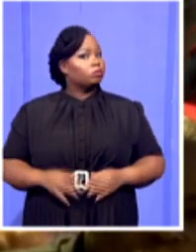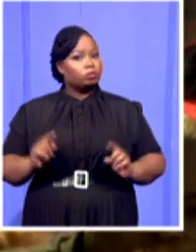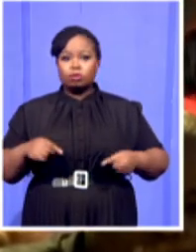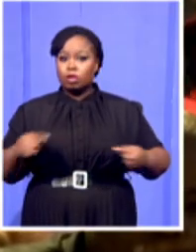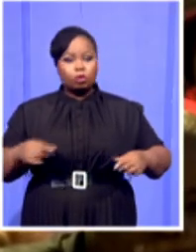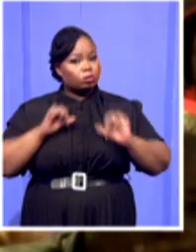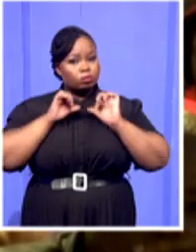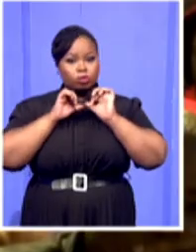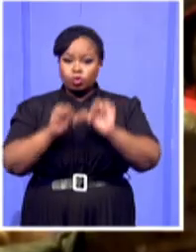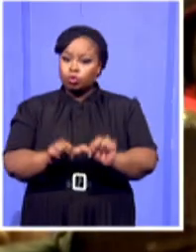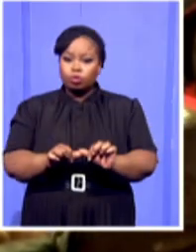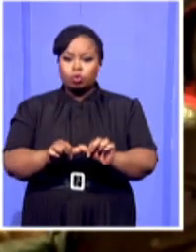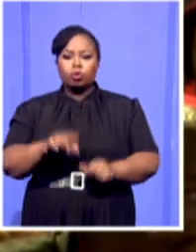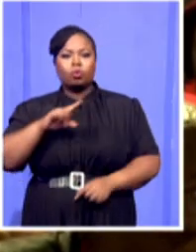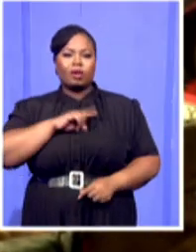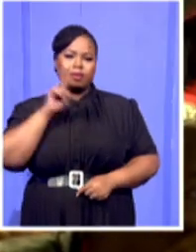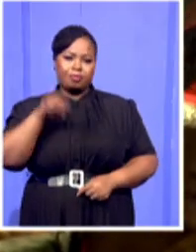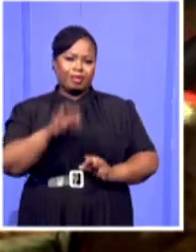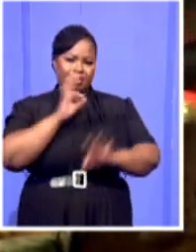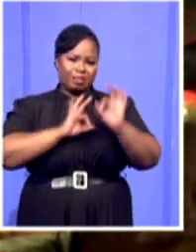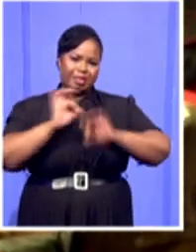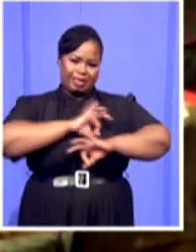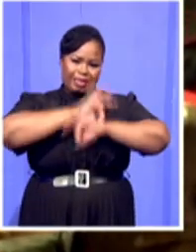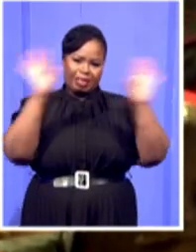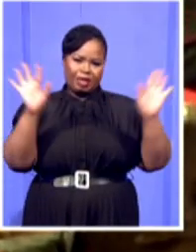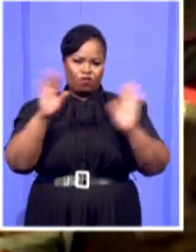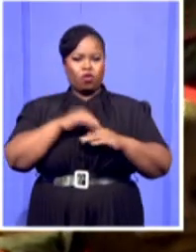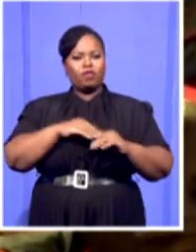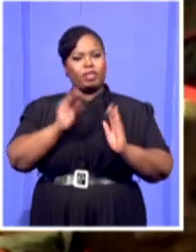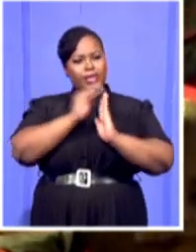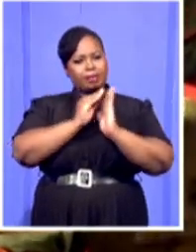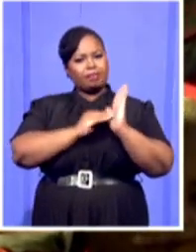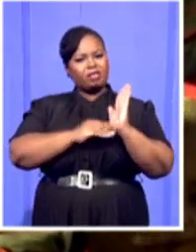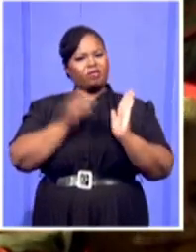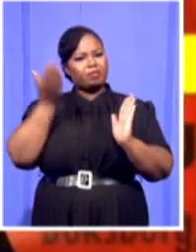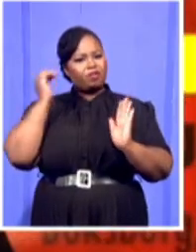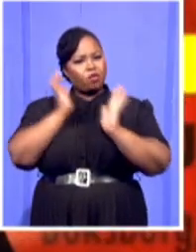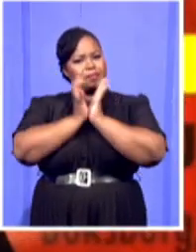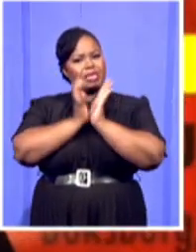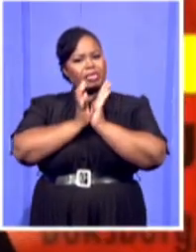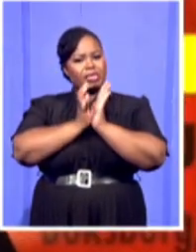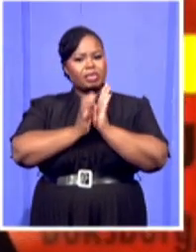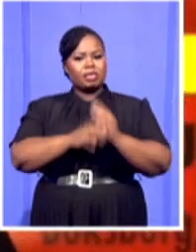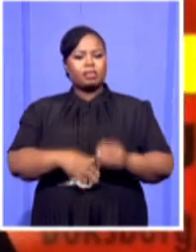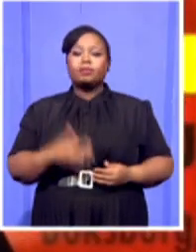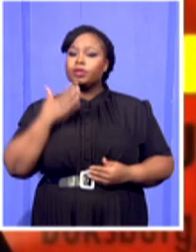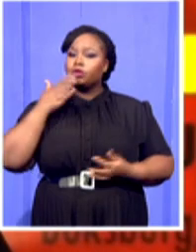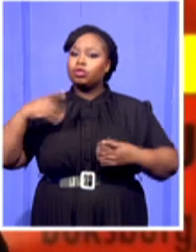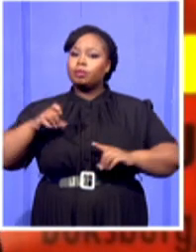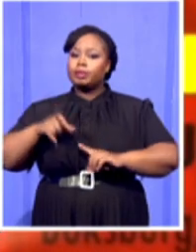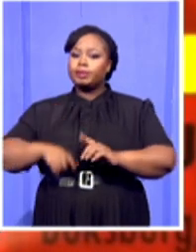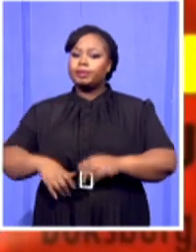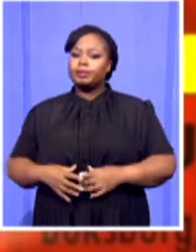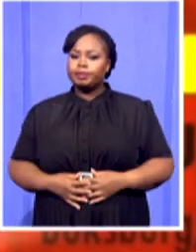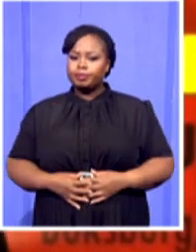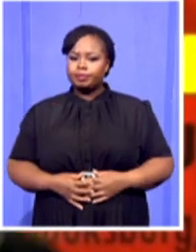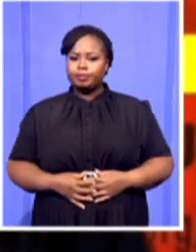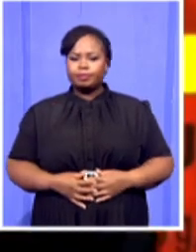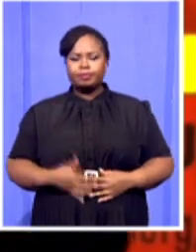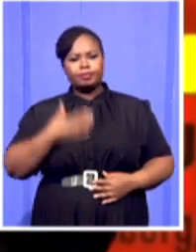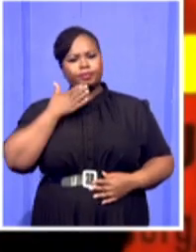move forward before we clarify the issue of minutes of the previous Congress. Thank you, Chairperson. Thank